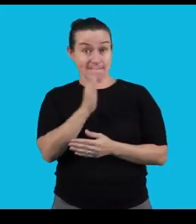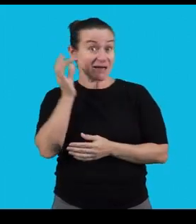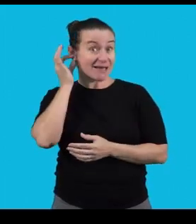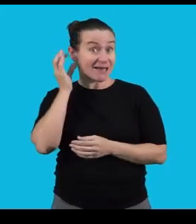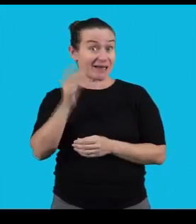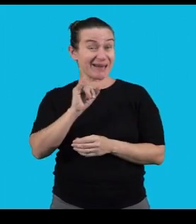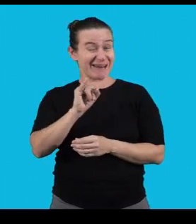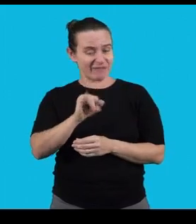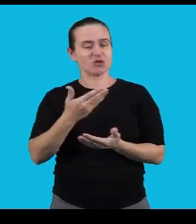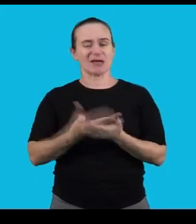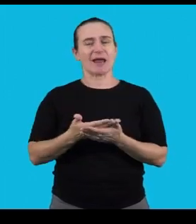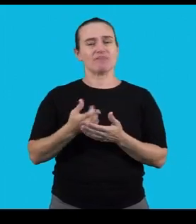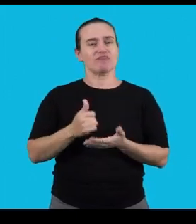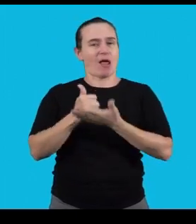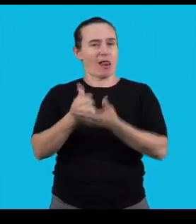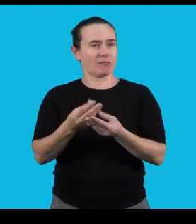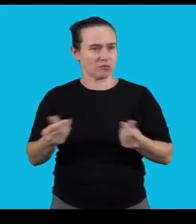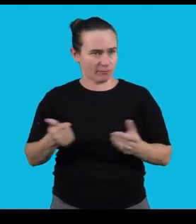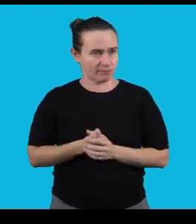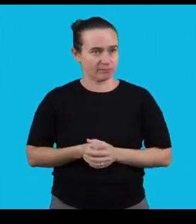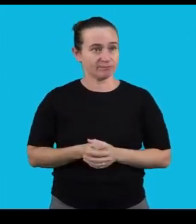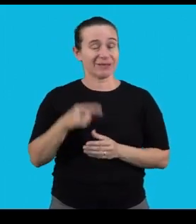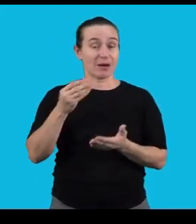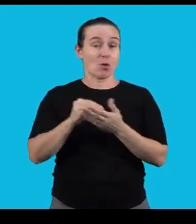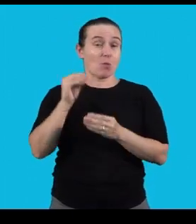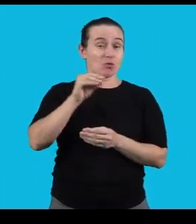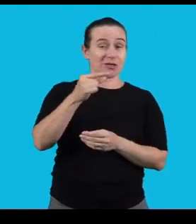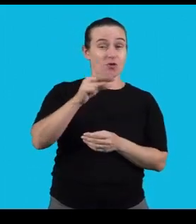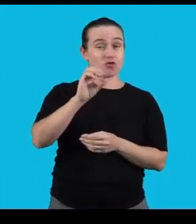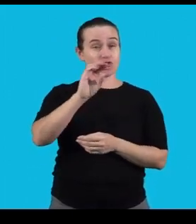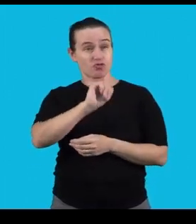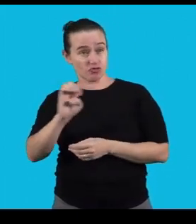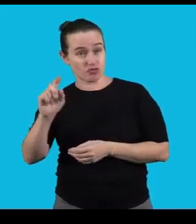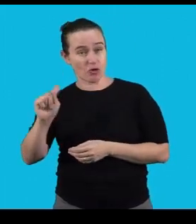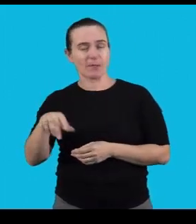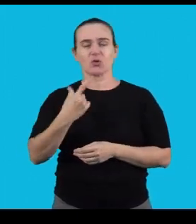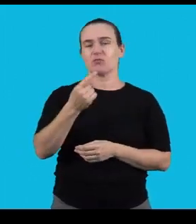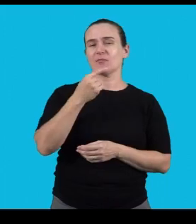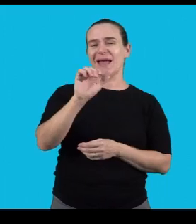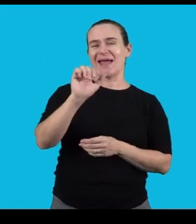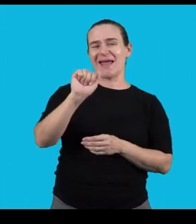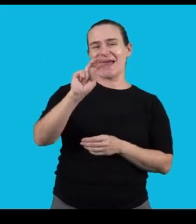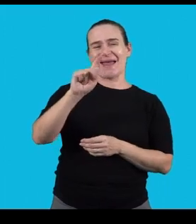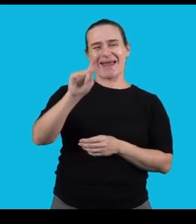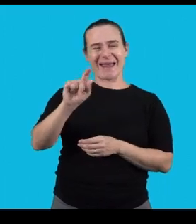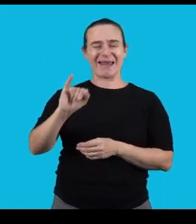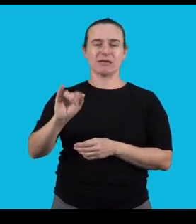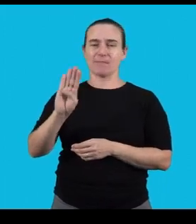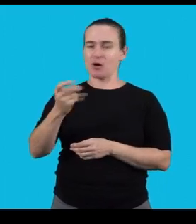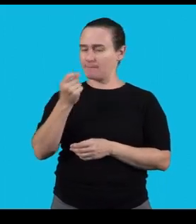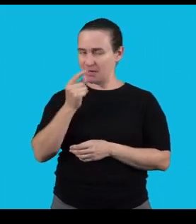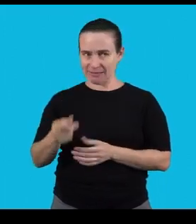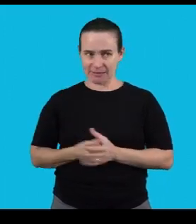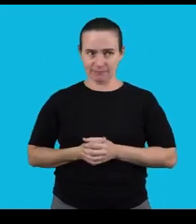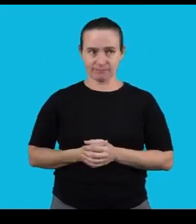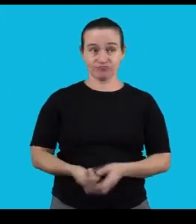are treated. It's just to state that one way is the insertion of grommets or the use of antibiotics.